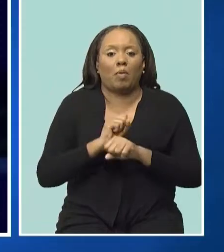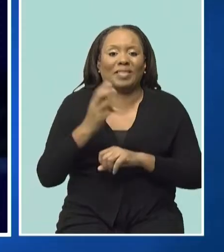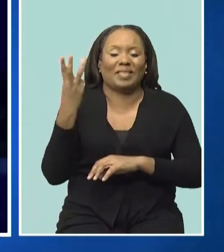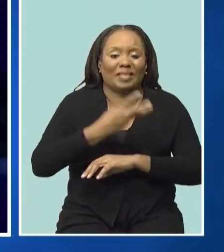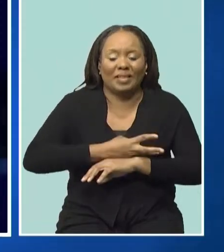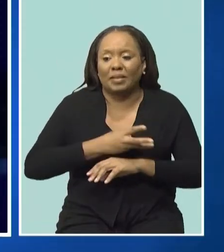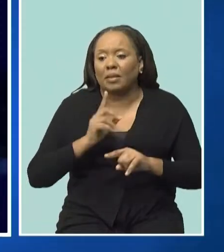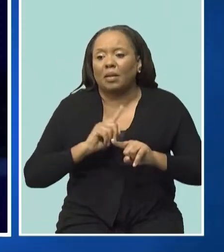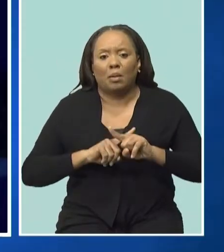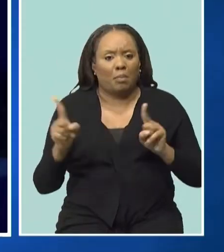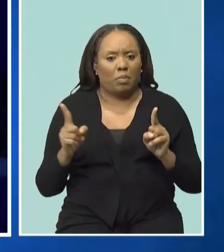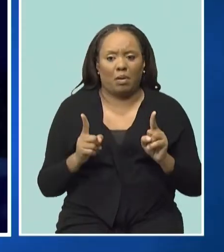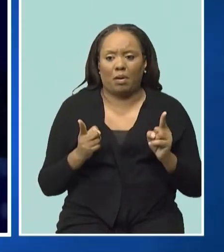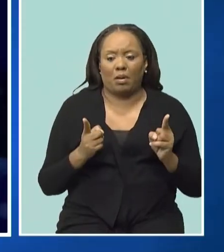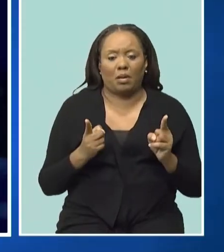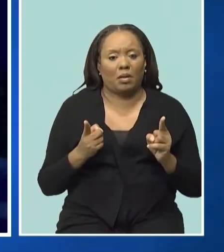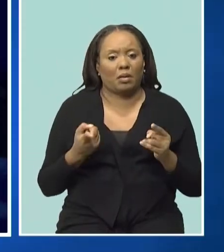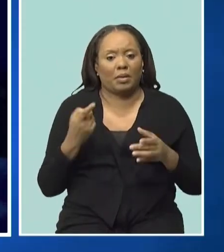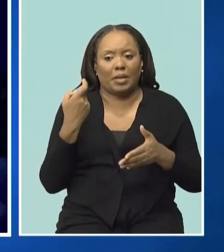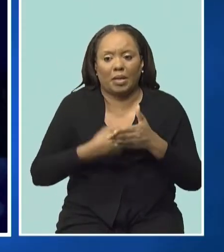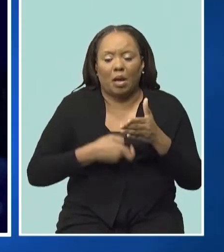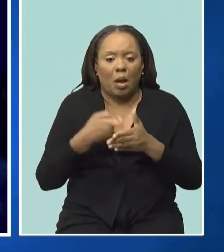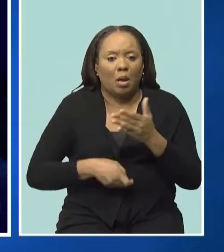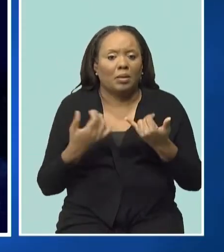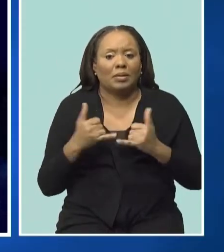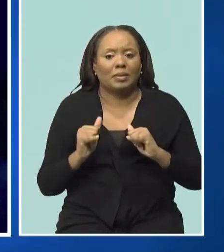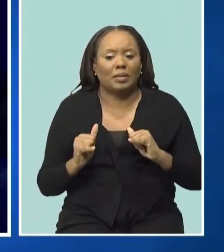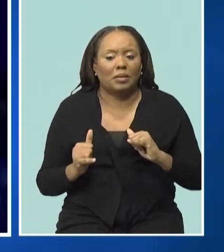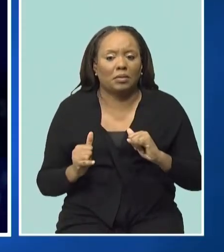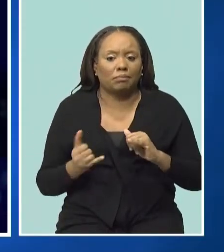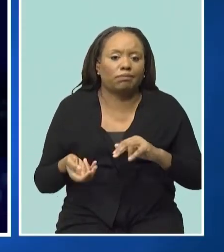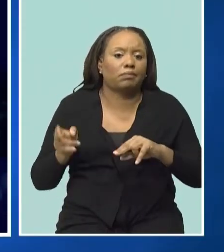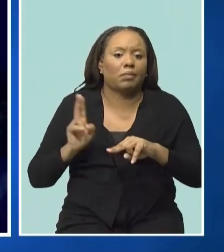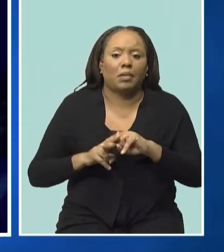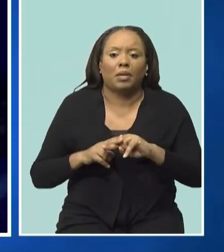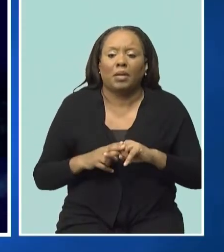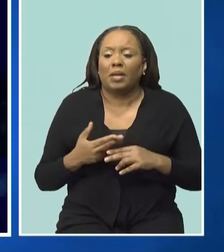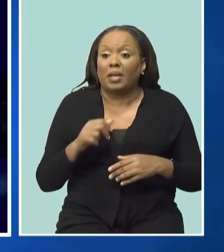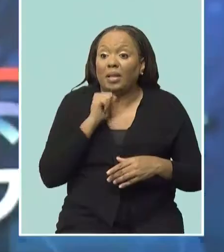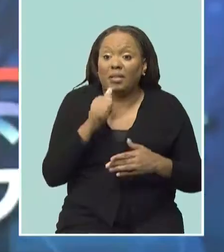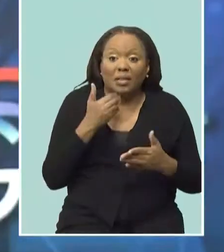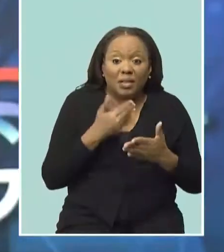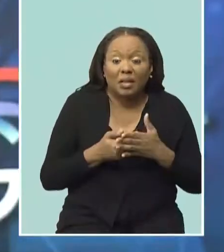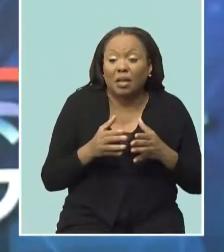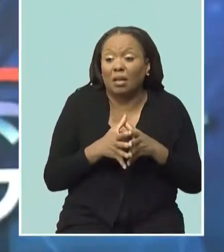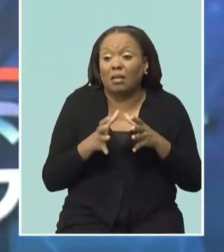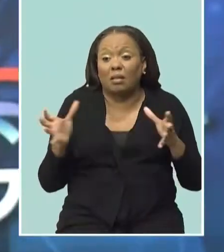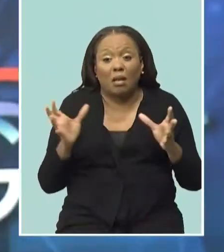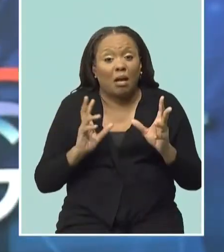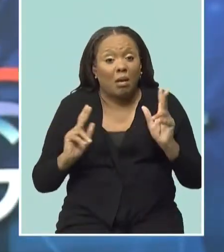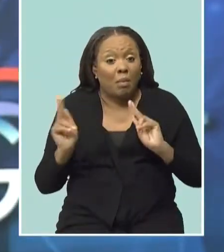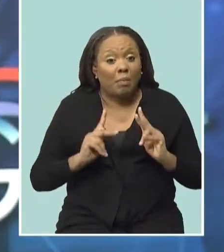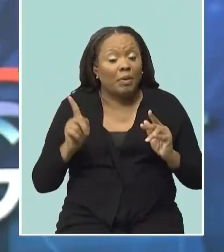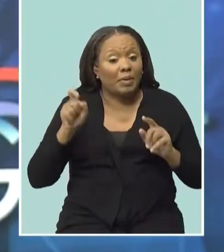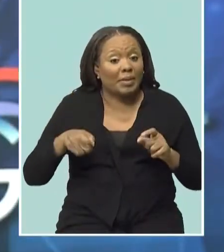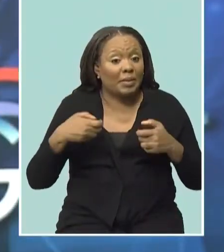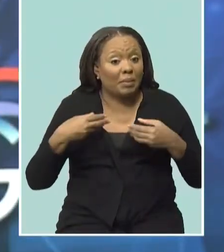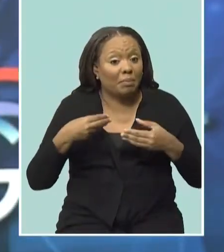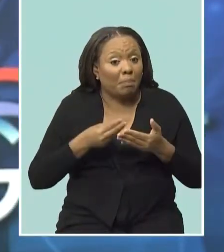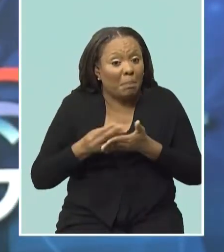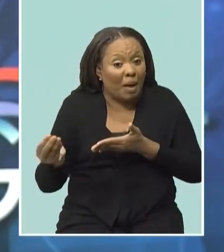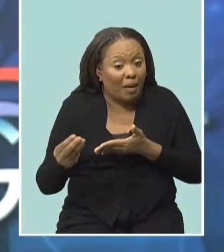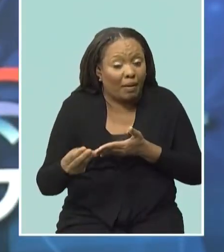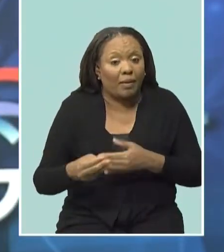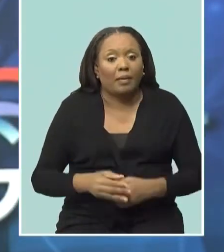able to coast along on 3. Well, that would be very nice, but not many people can manage that. In the meantime, Mr. Thurwell